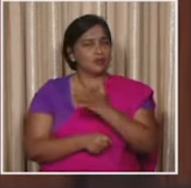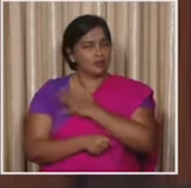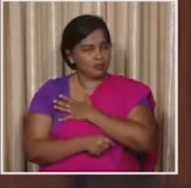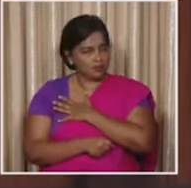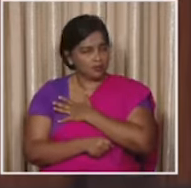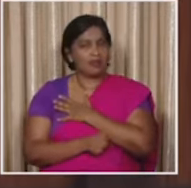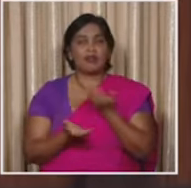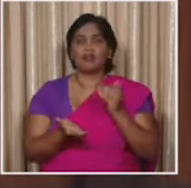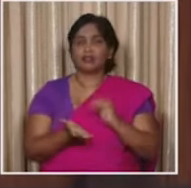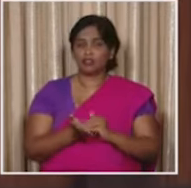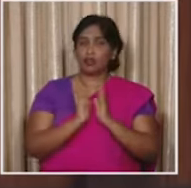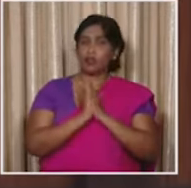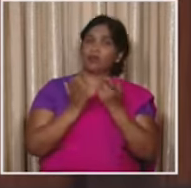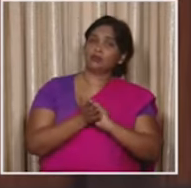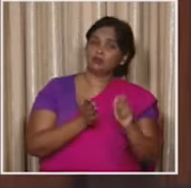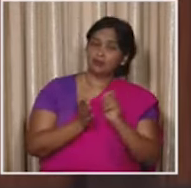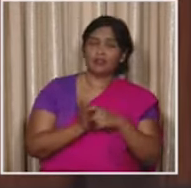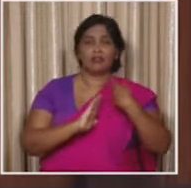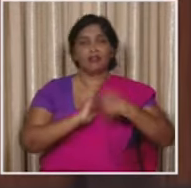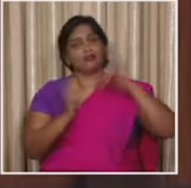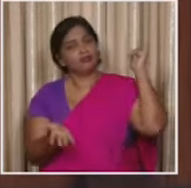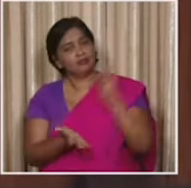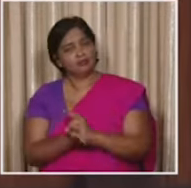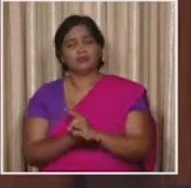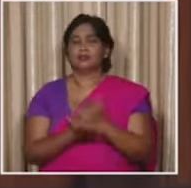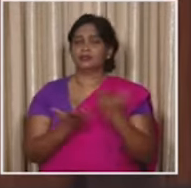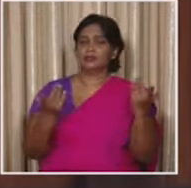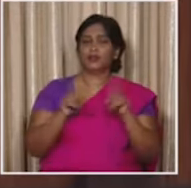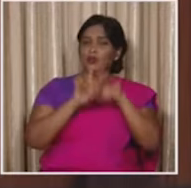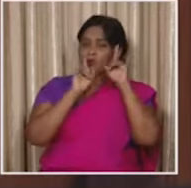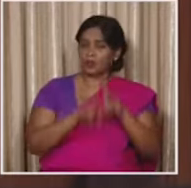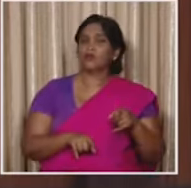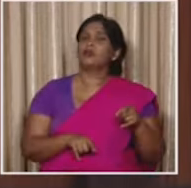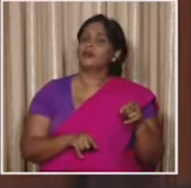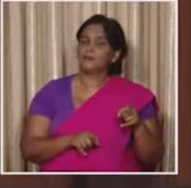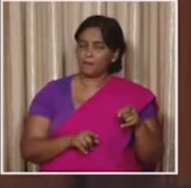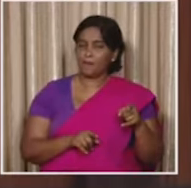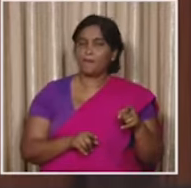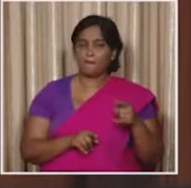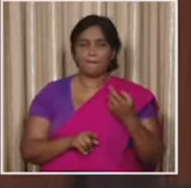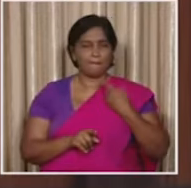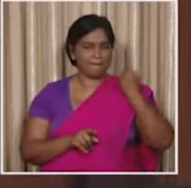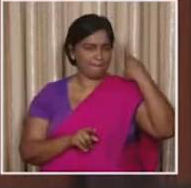Verural, Iran in the Natu Dilame. Uridiah, yesterday